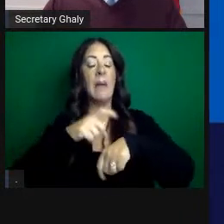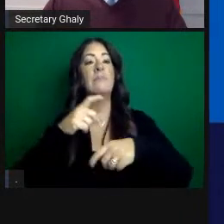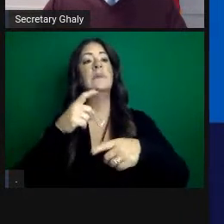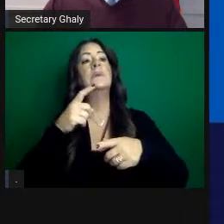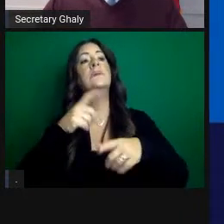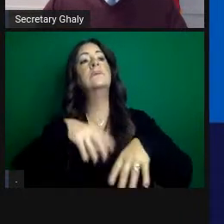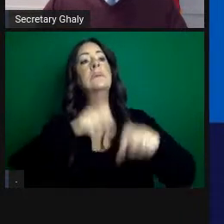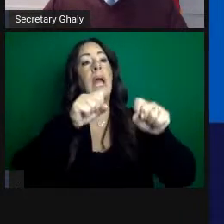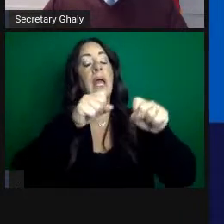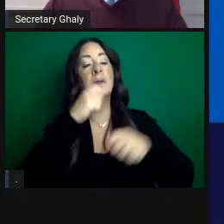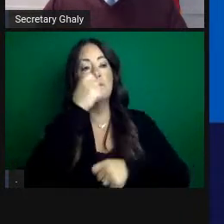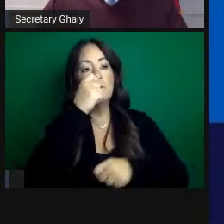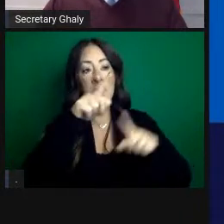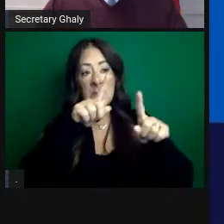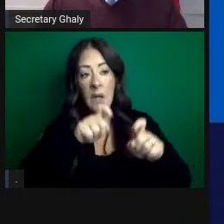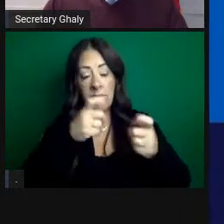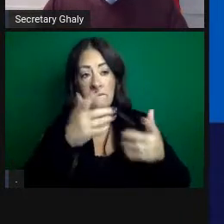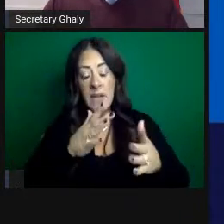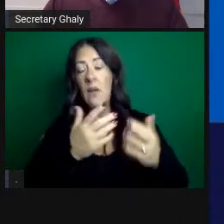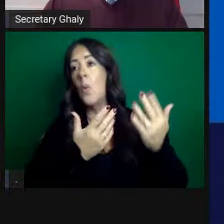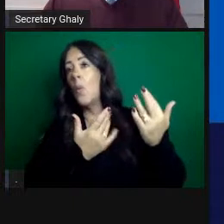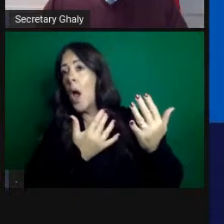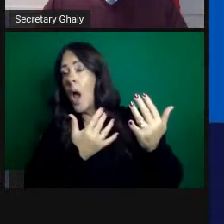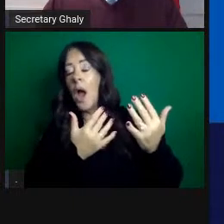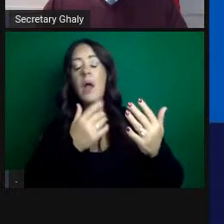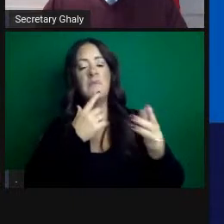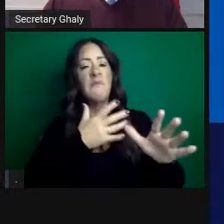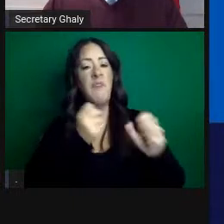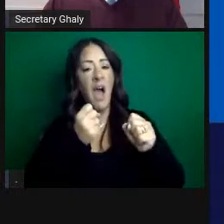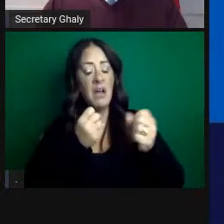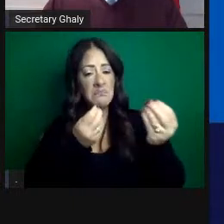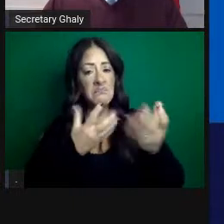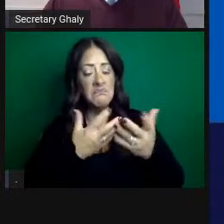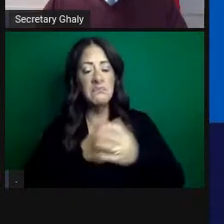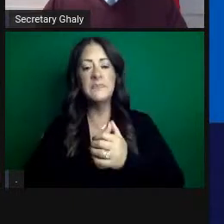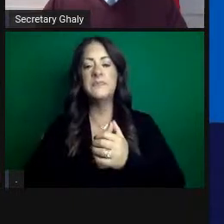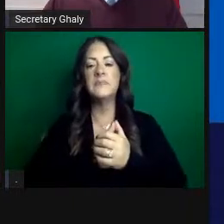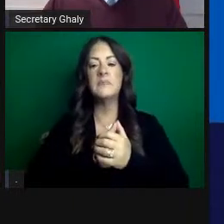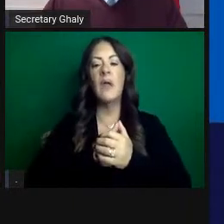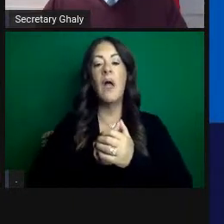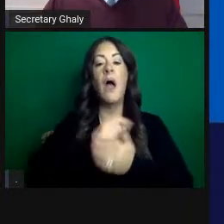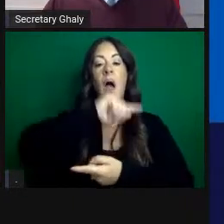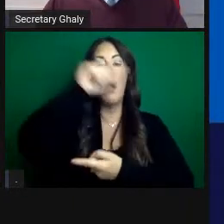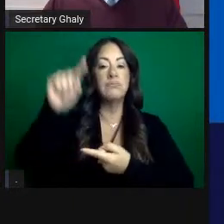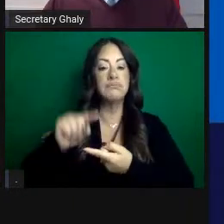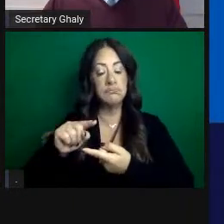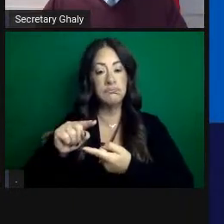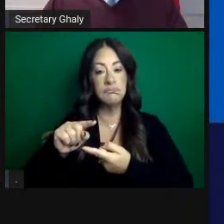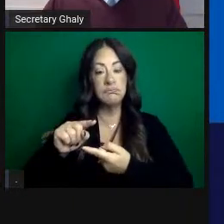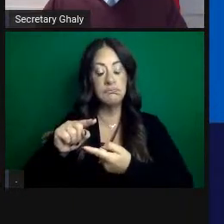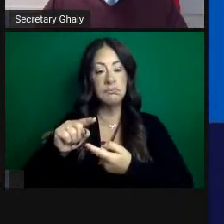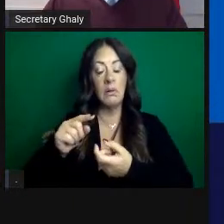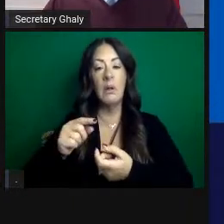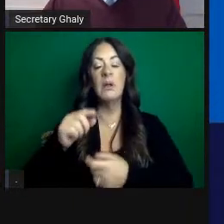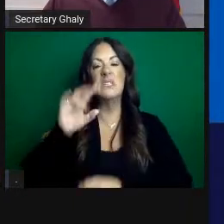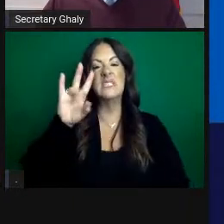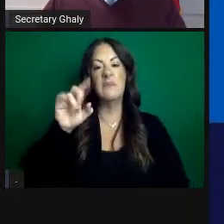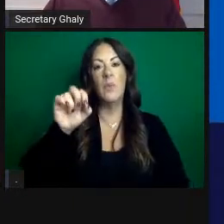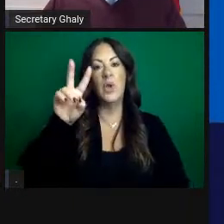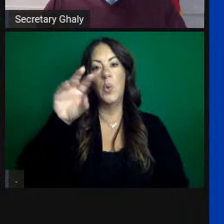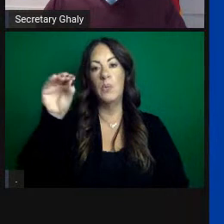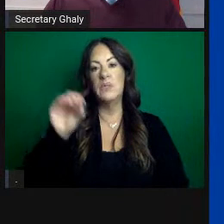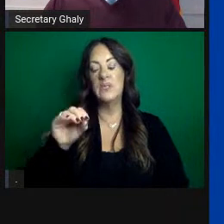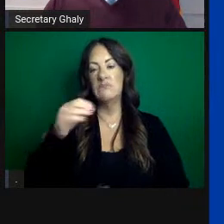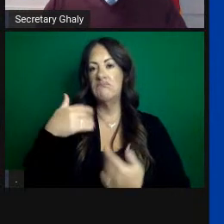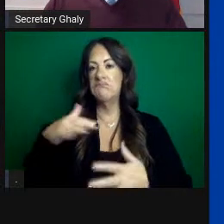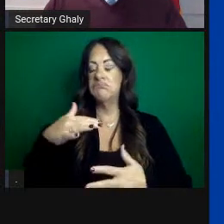believe that's a good, accurate number. 14-day positivity down to 7.2% as well. Next slide.